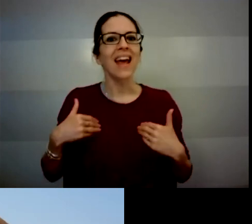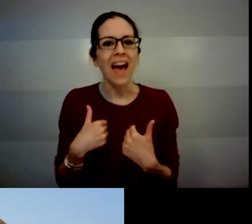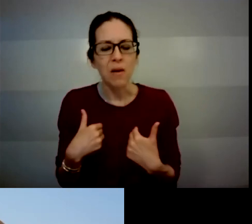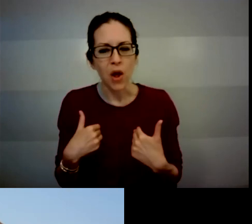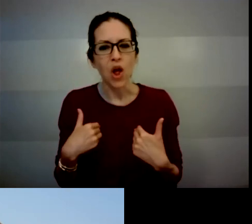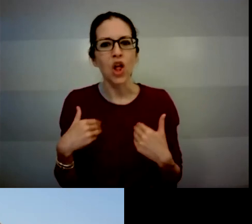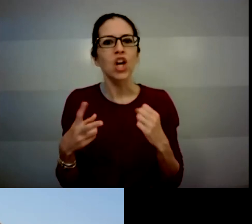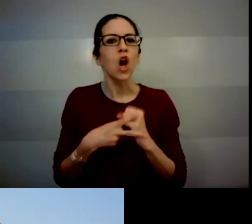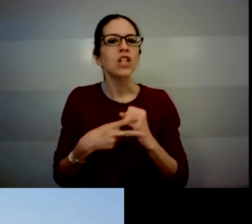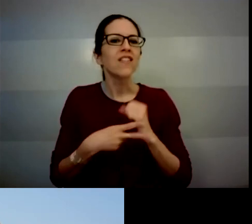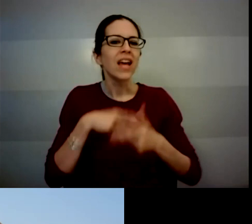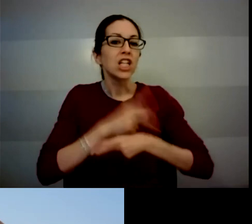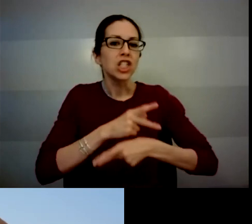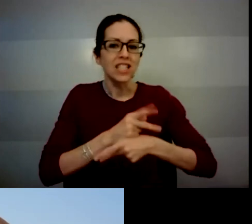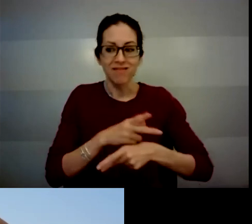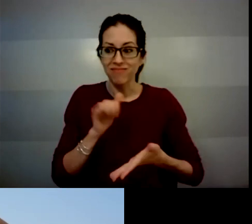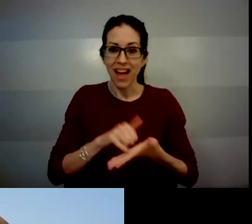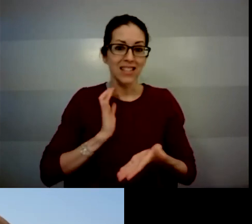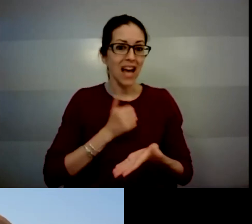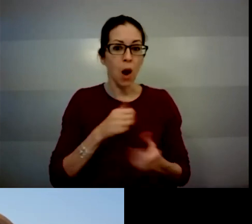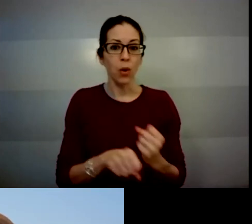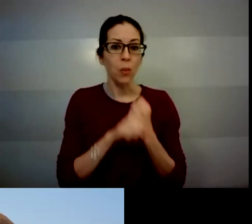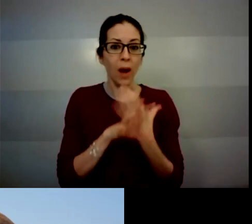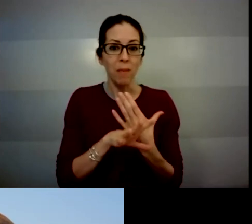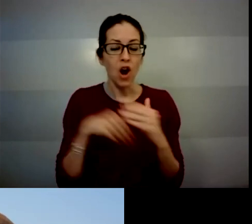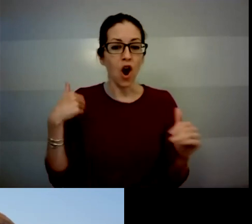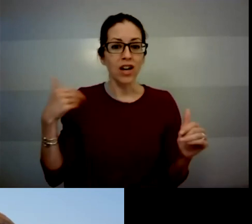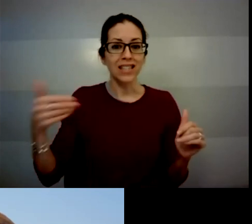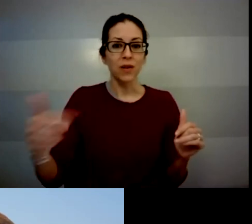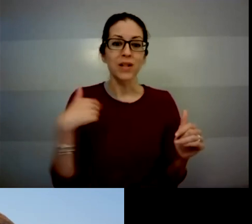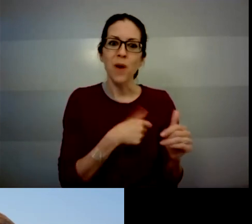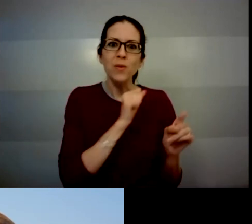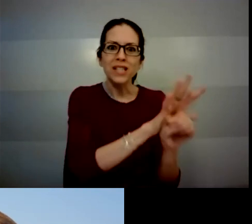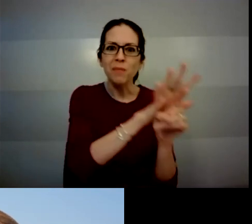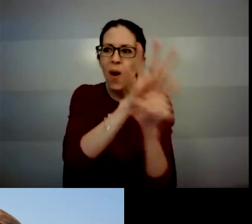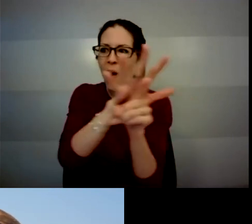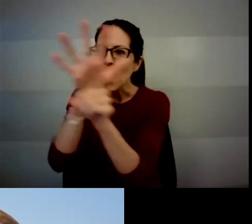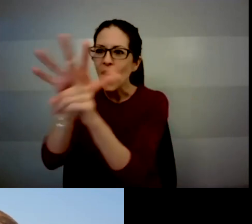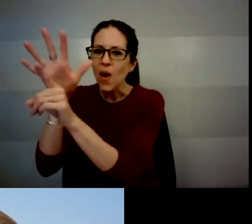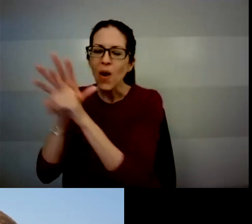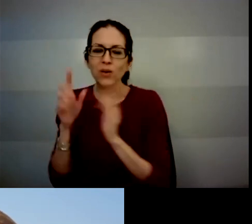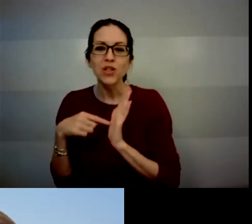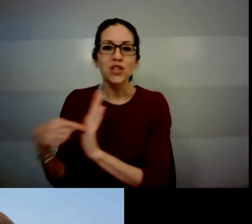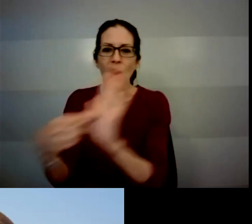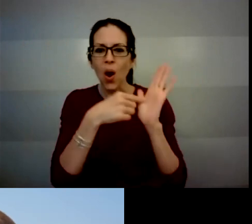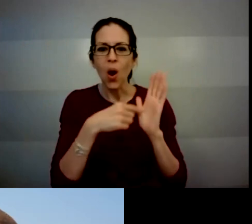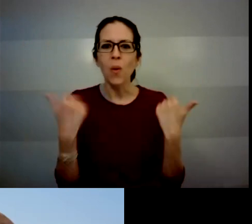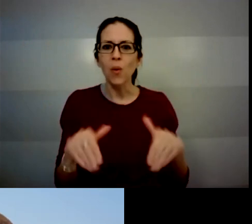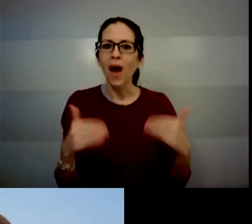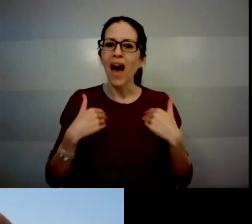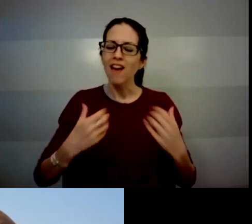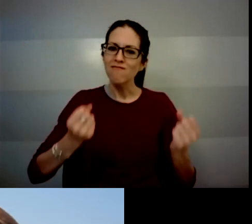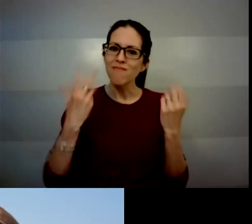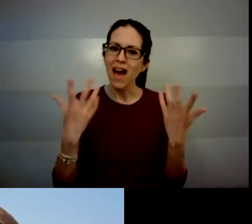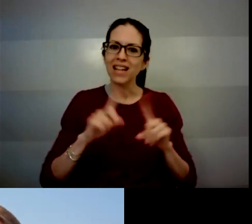And that's just the goal of this webinar series has been to expose everybody to the diversity of careers in